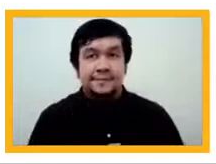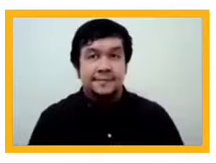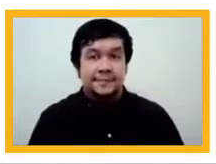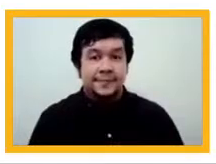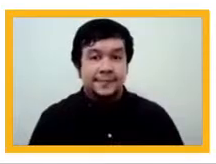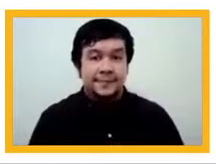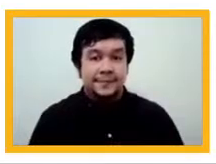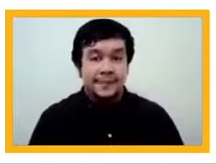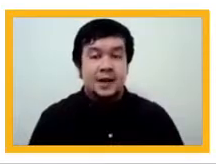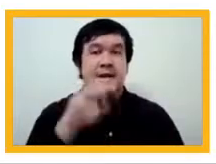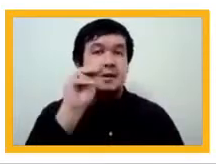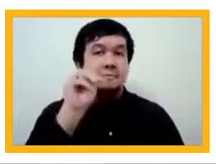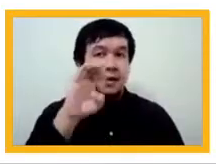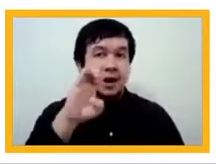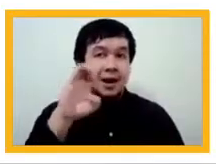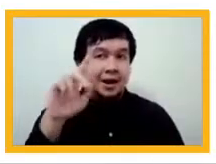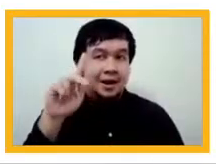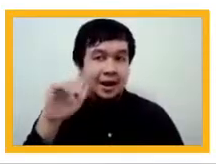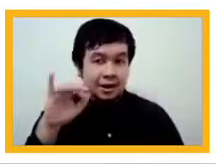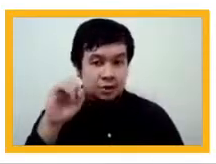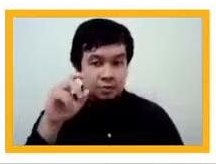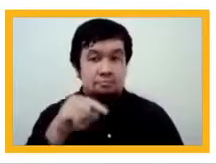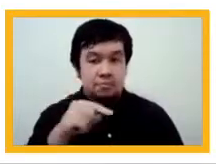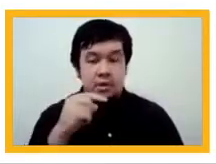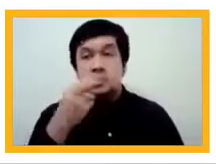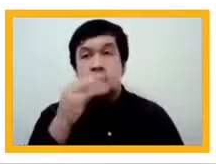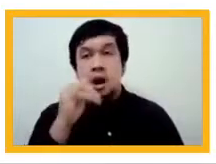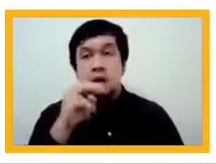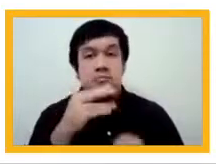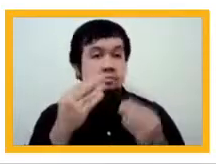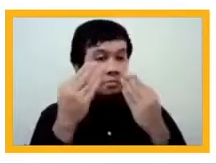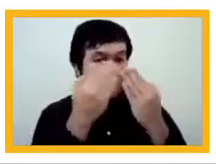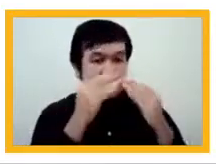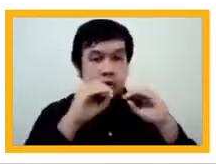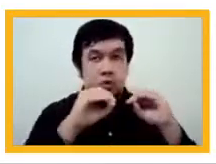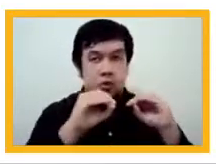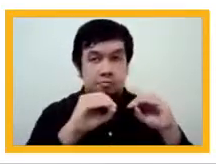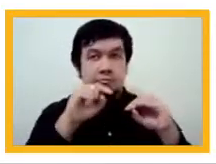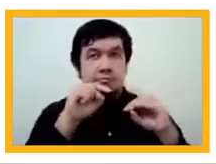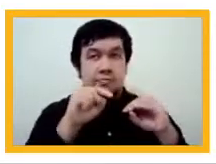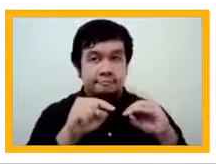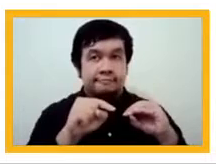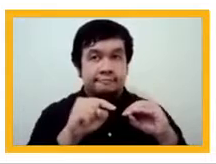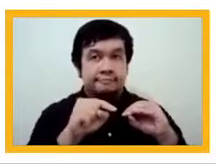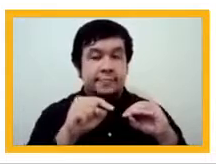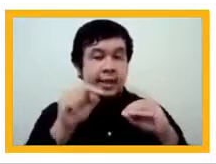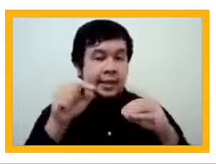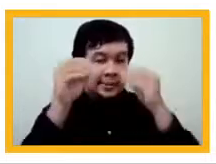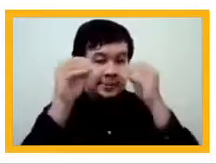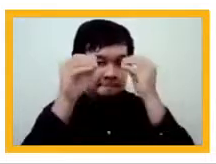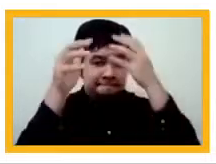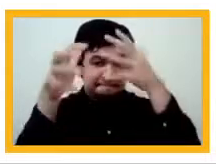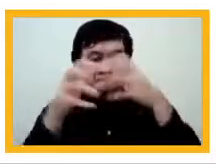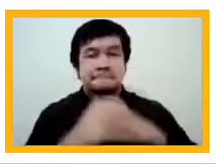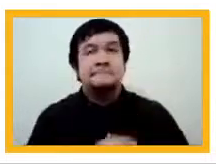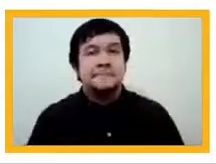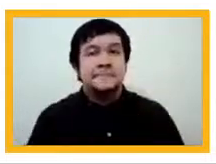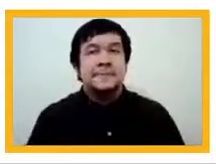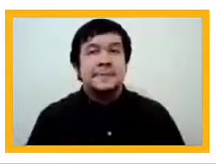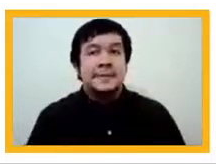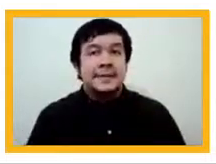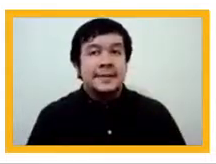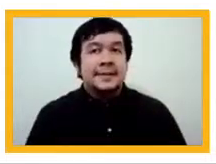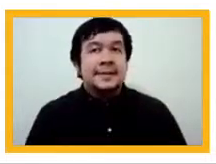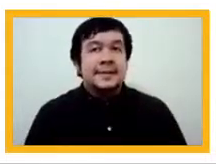group. Thank you so much for introducing four innovative case stories in